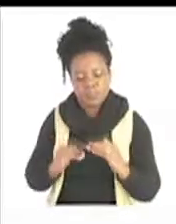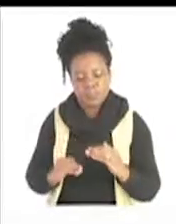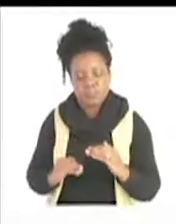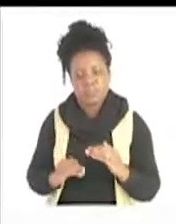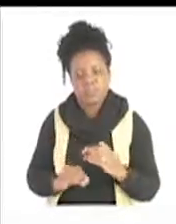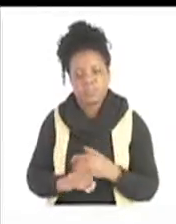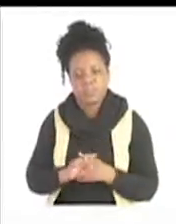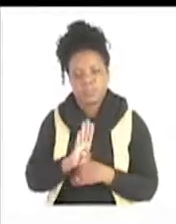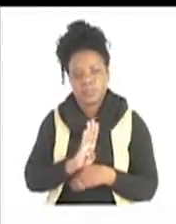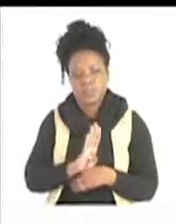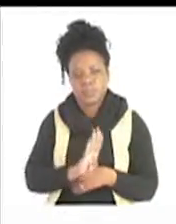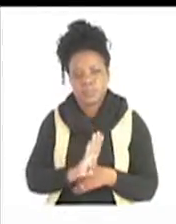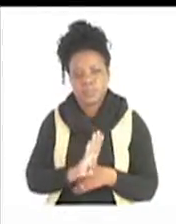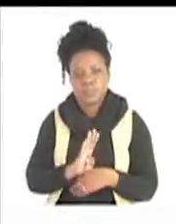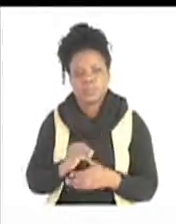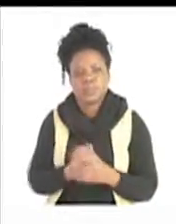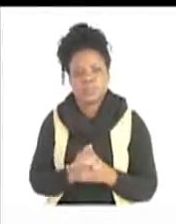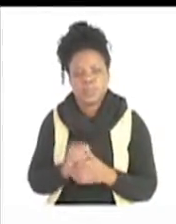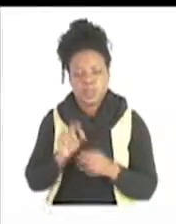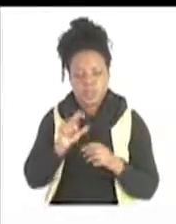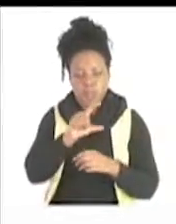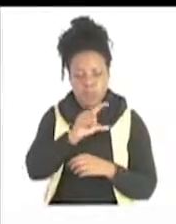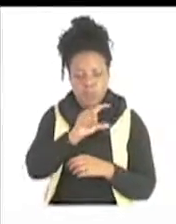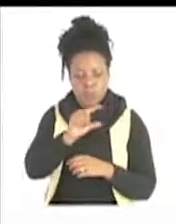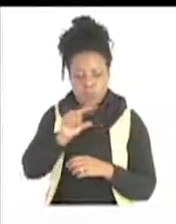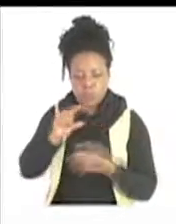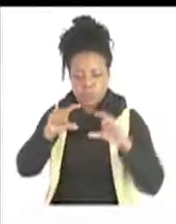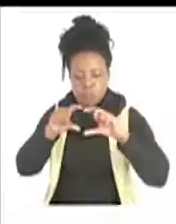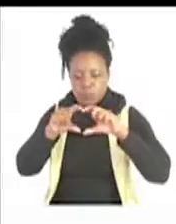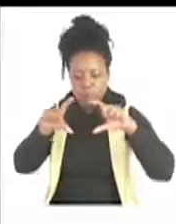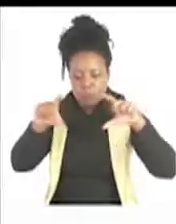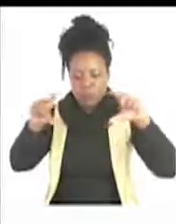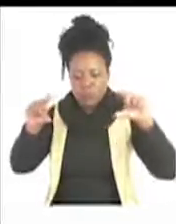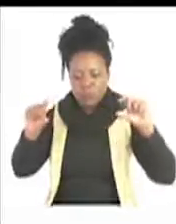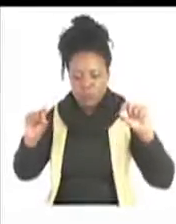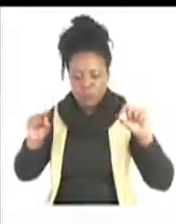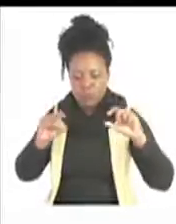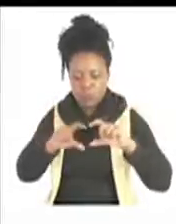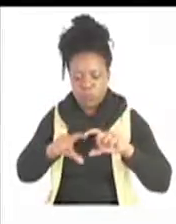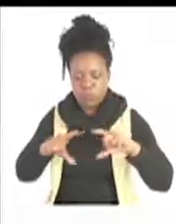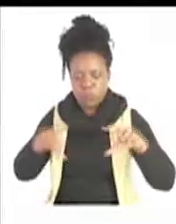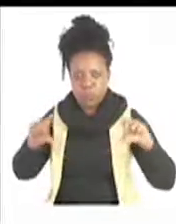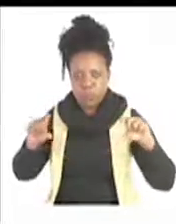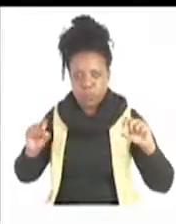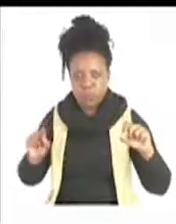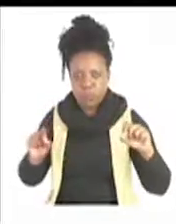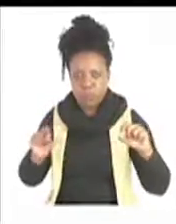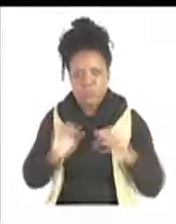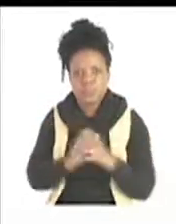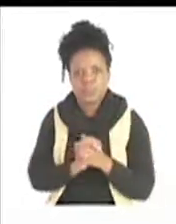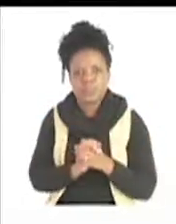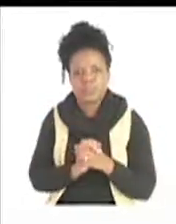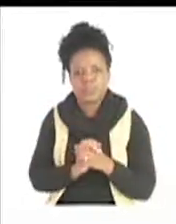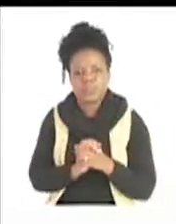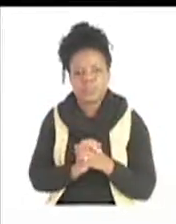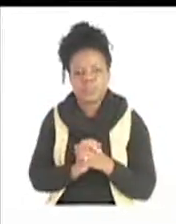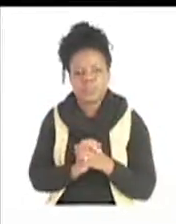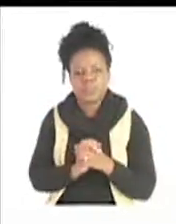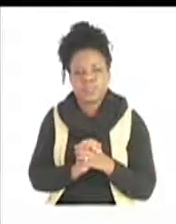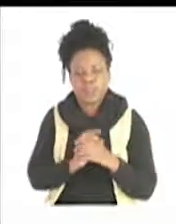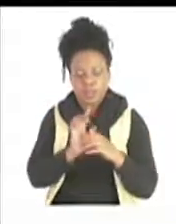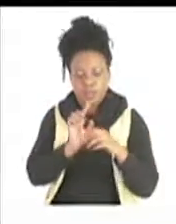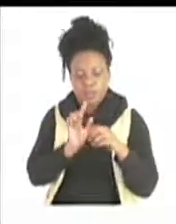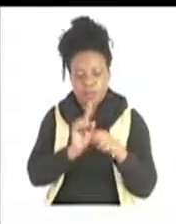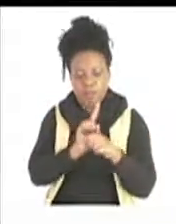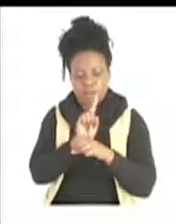need to do underneath number 10. B, it says, fill in the